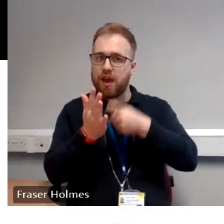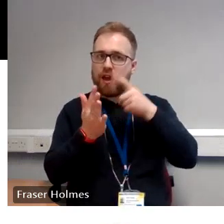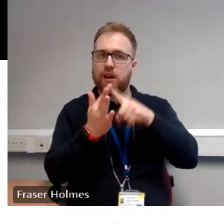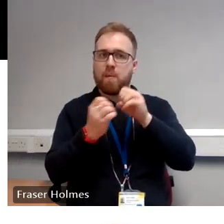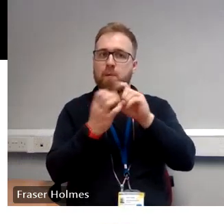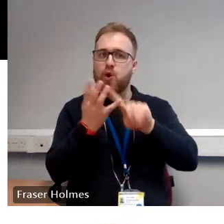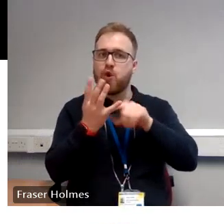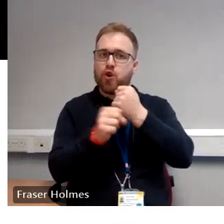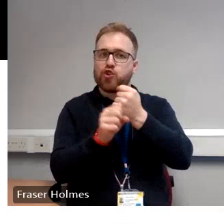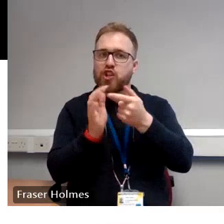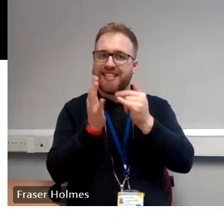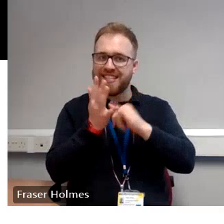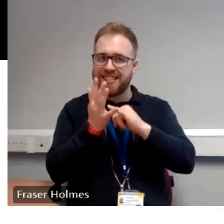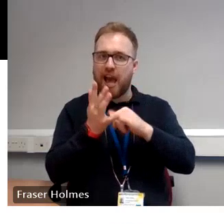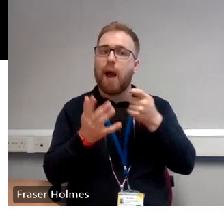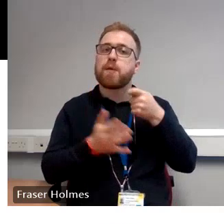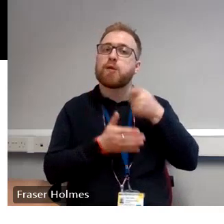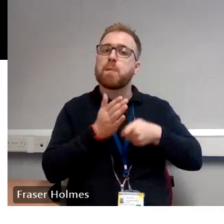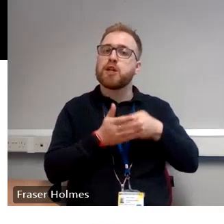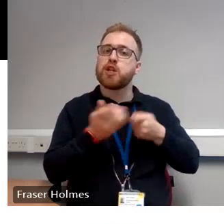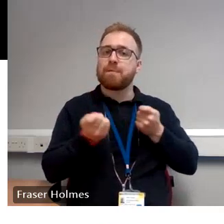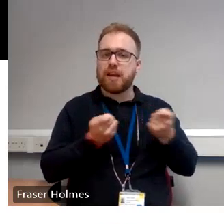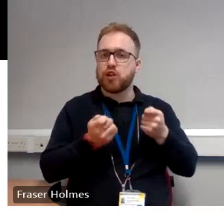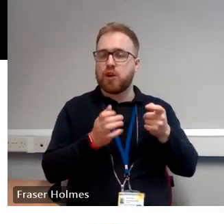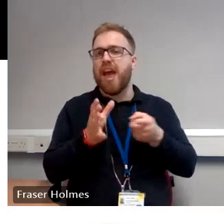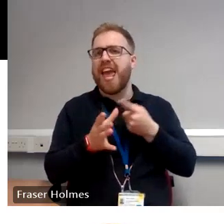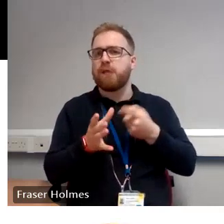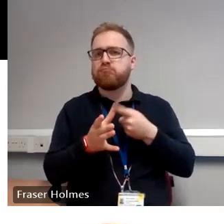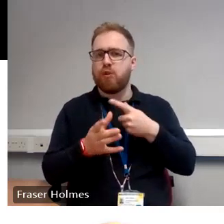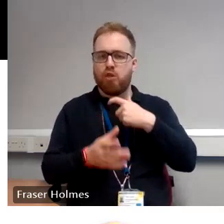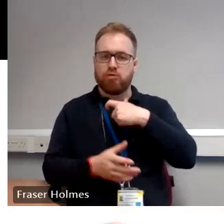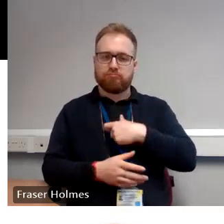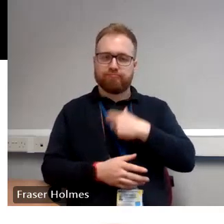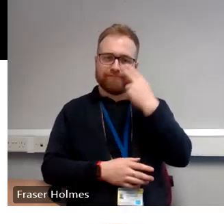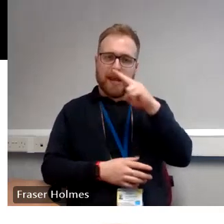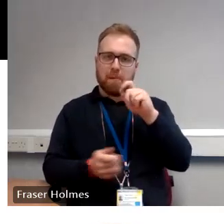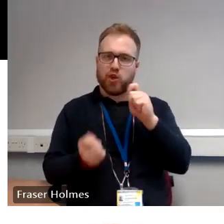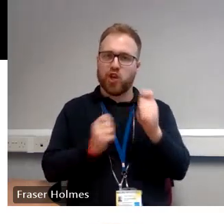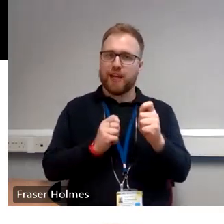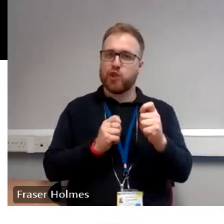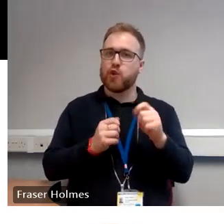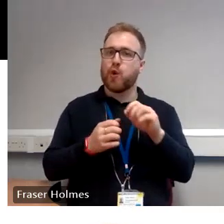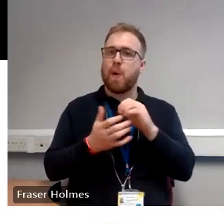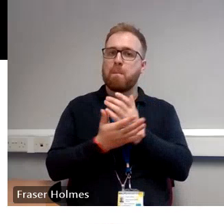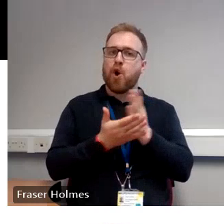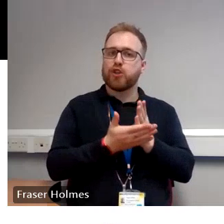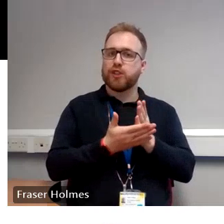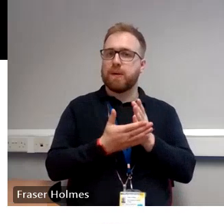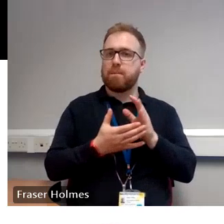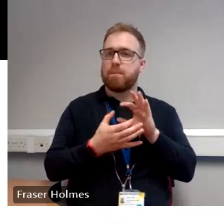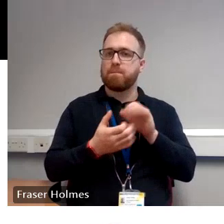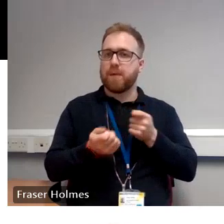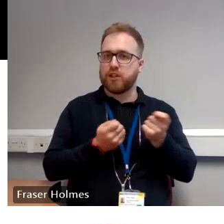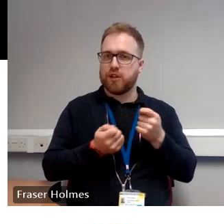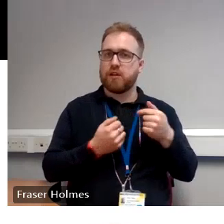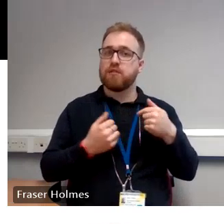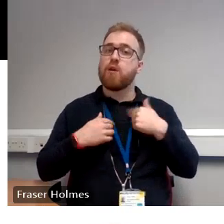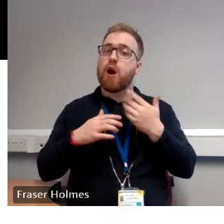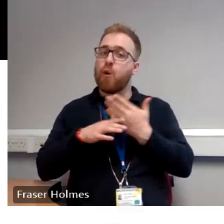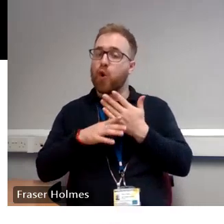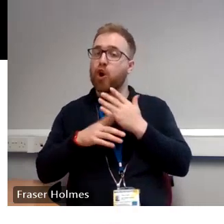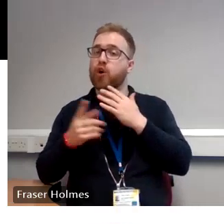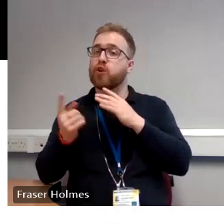My job title from April will be partnerships manager, which feels a little bit more fitting for what I do. So my work areas are social